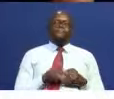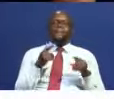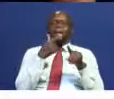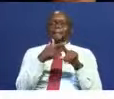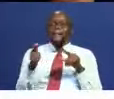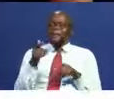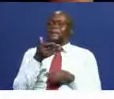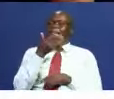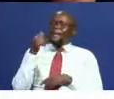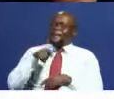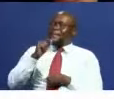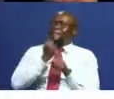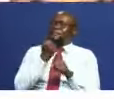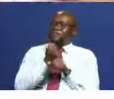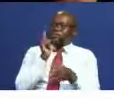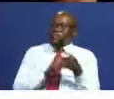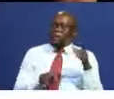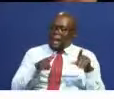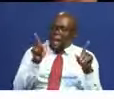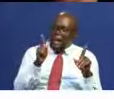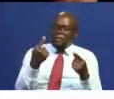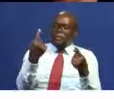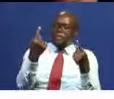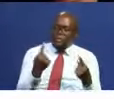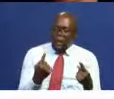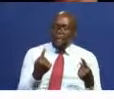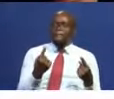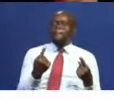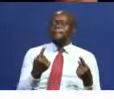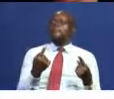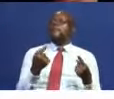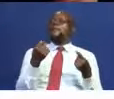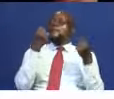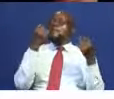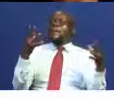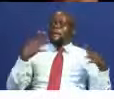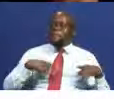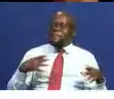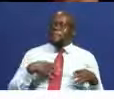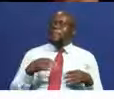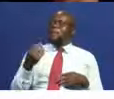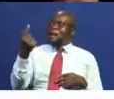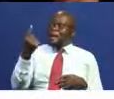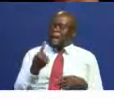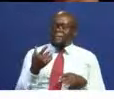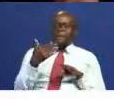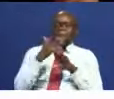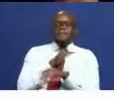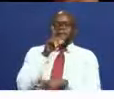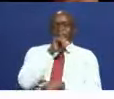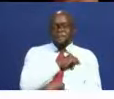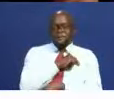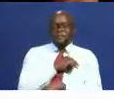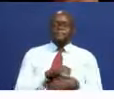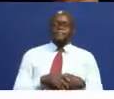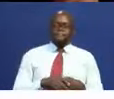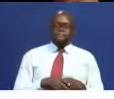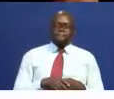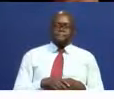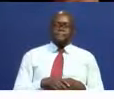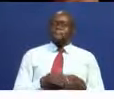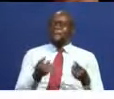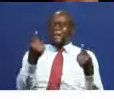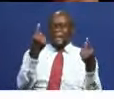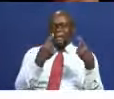But they would have been allowed just to come. We've had many people in the gallery, the speaker's gallery and the